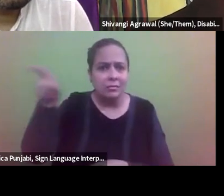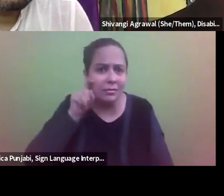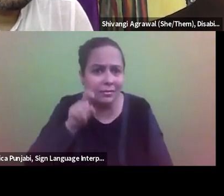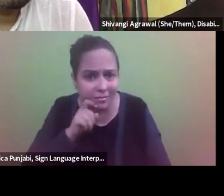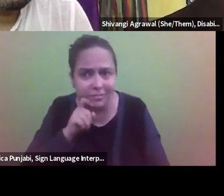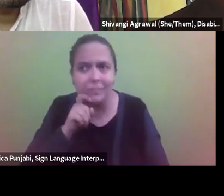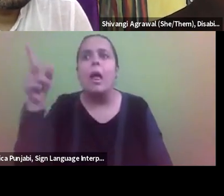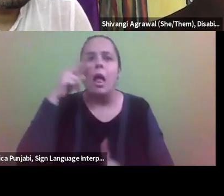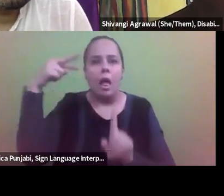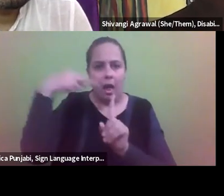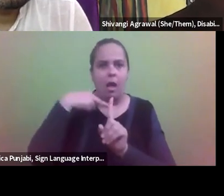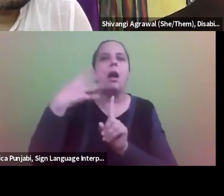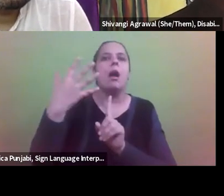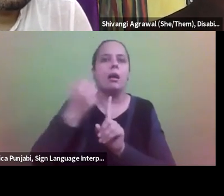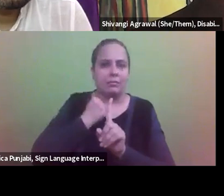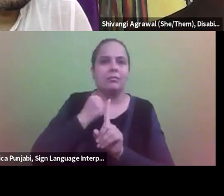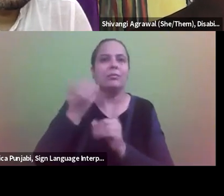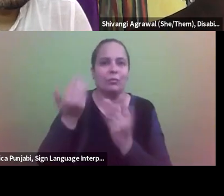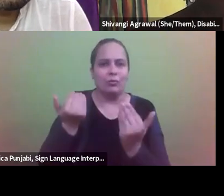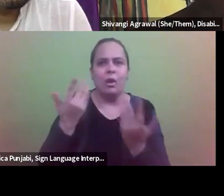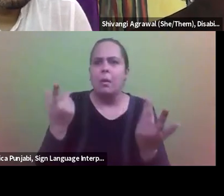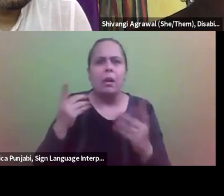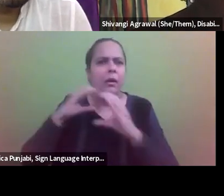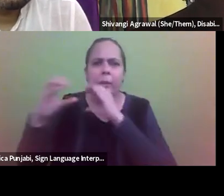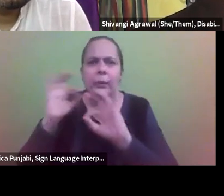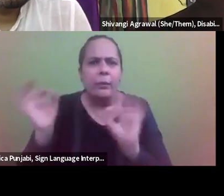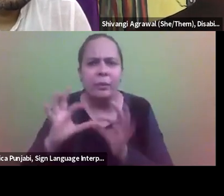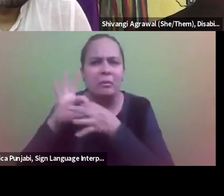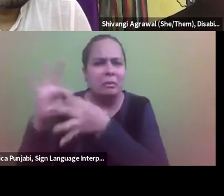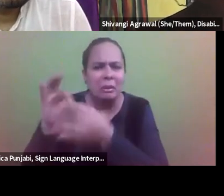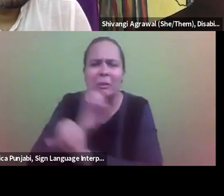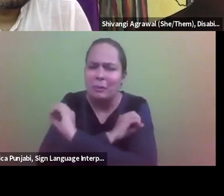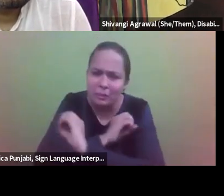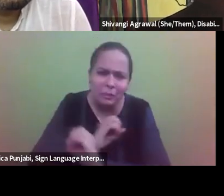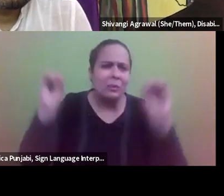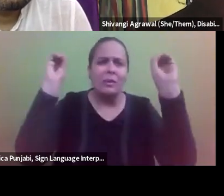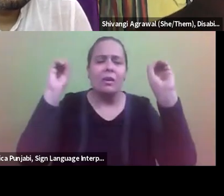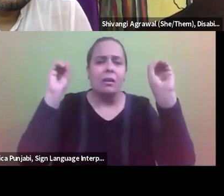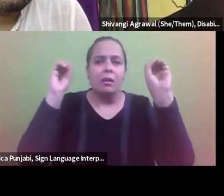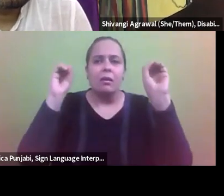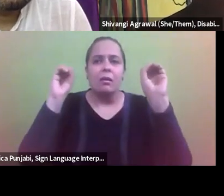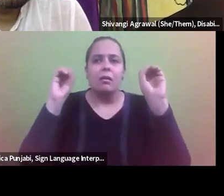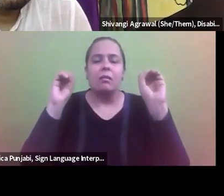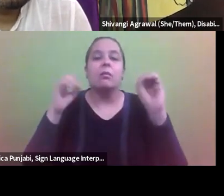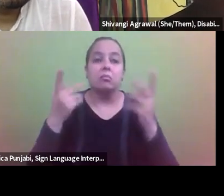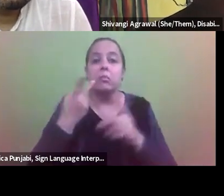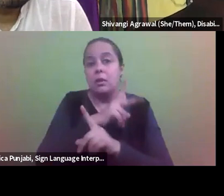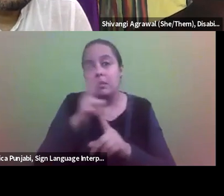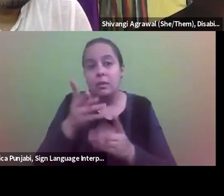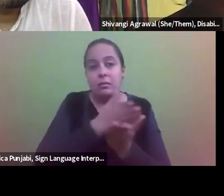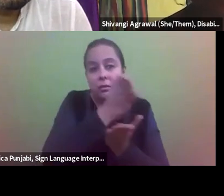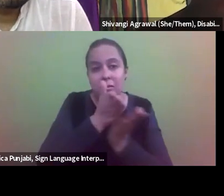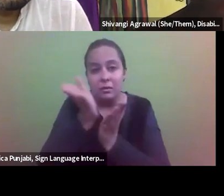varieties, there are so many different ways that people adapt, you know, that so many ways that people, different ways that people